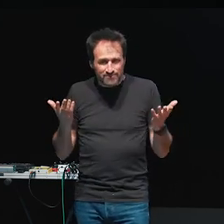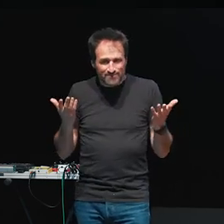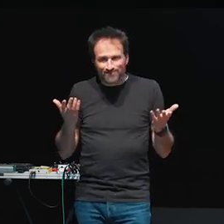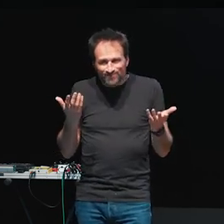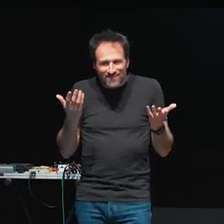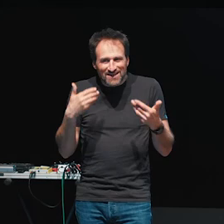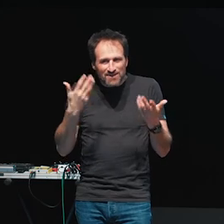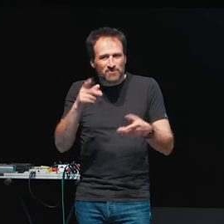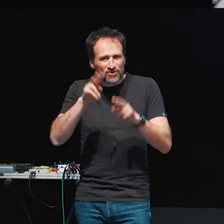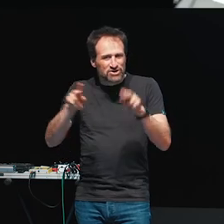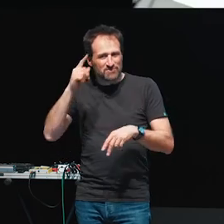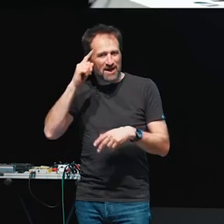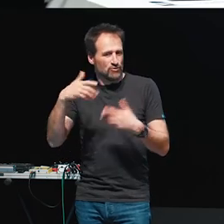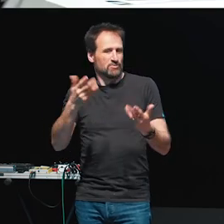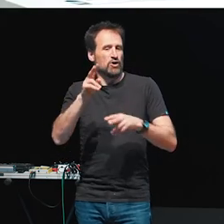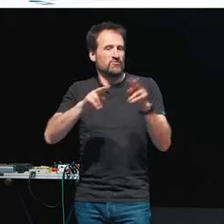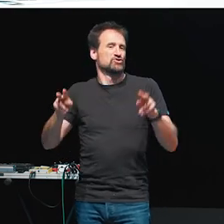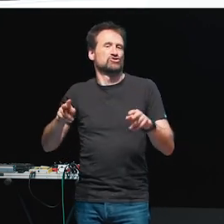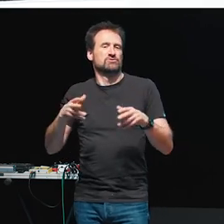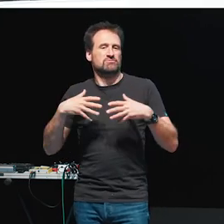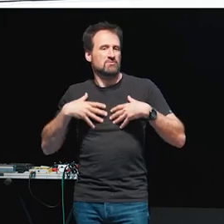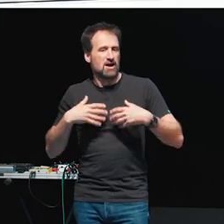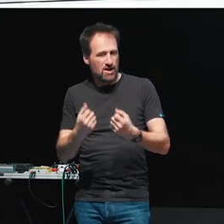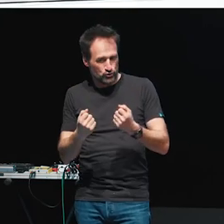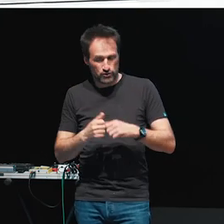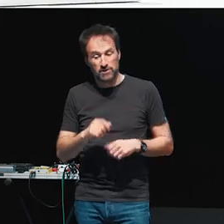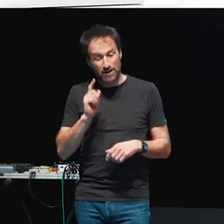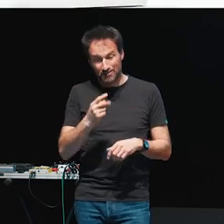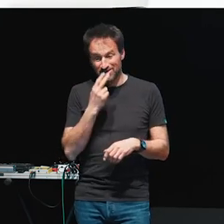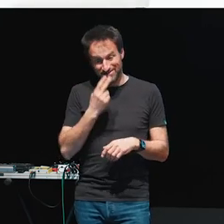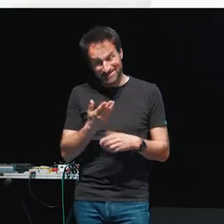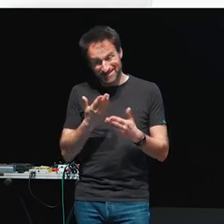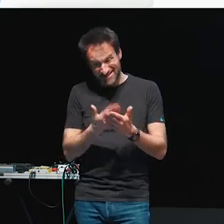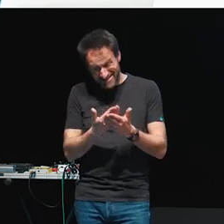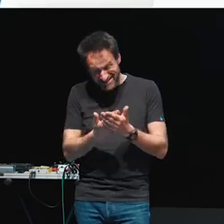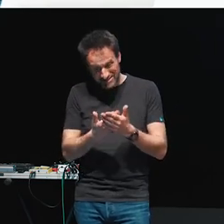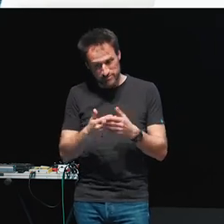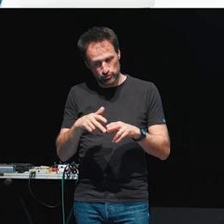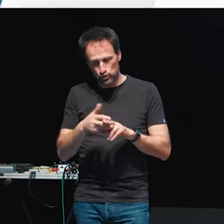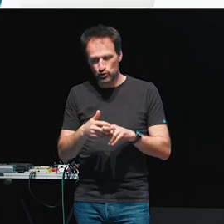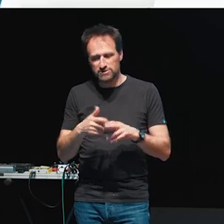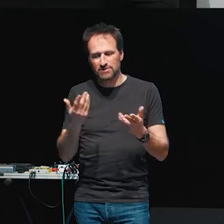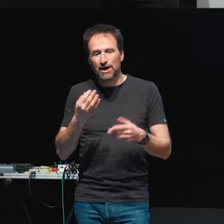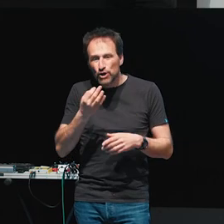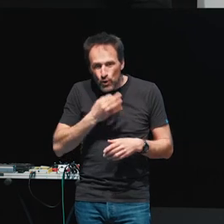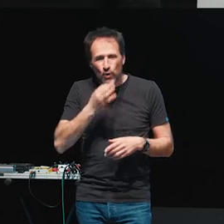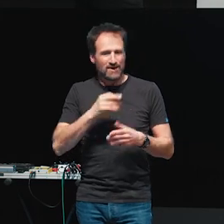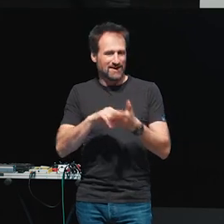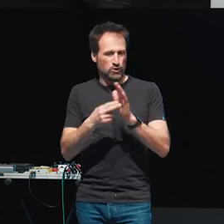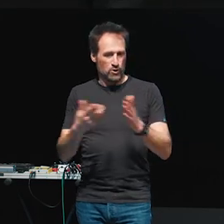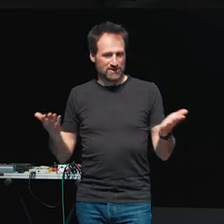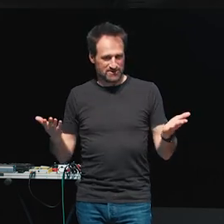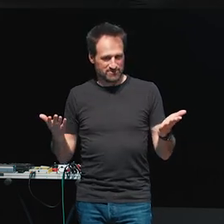And then, of course, I would say these are relatively younger technologies as compared to like Java or